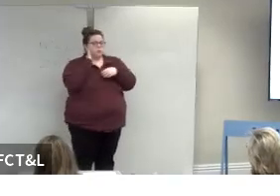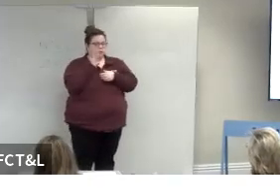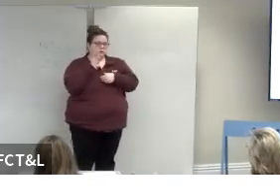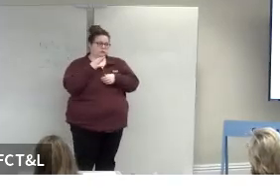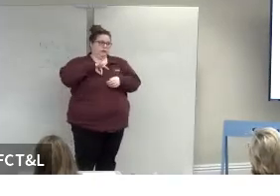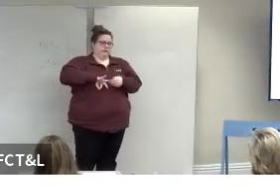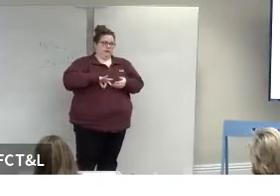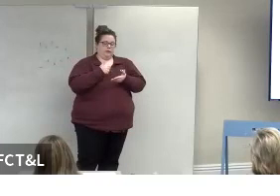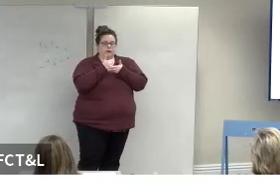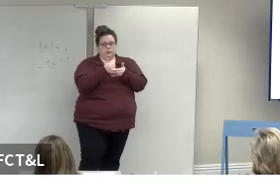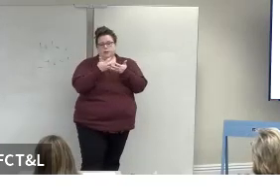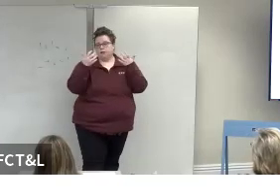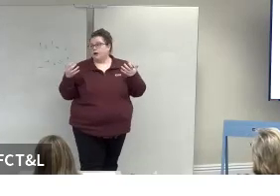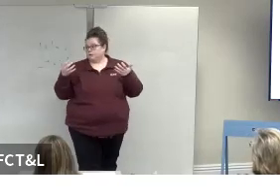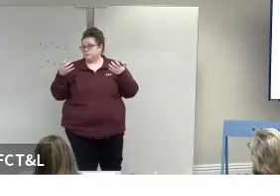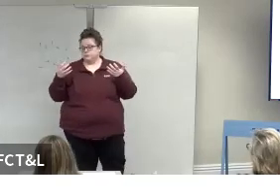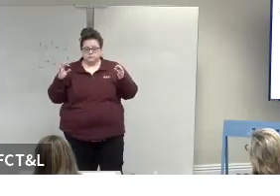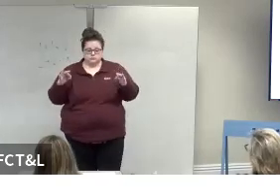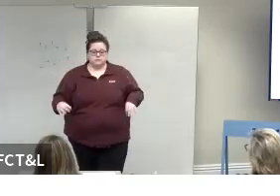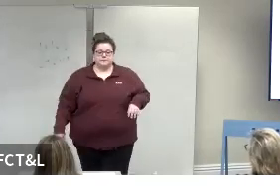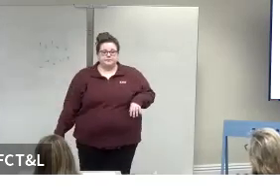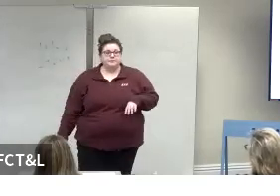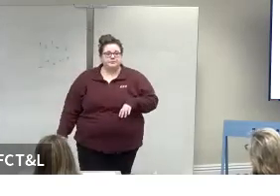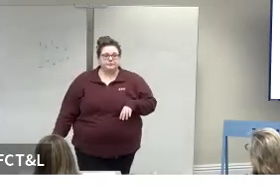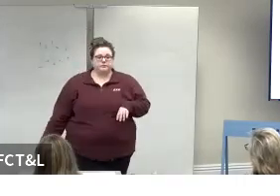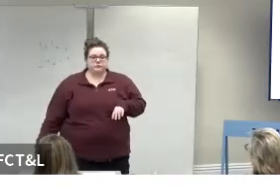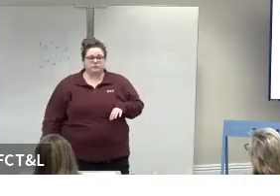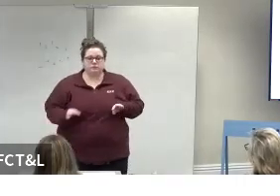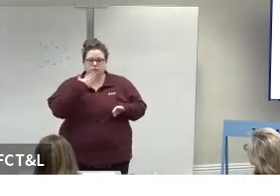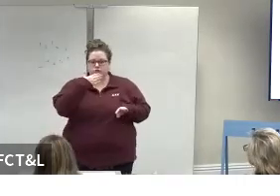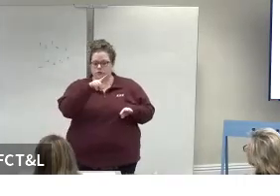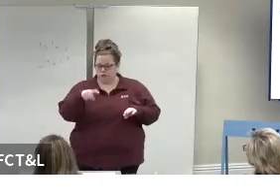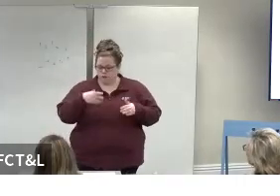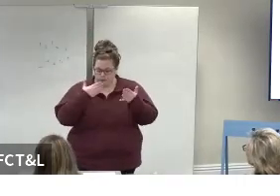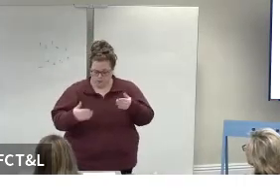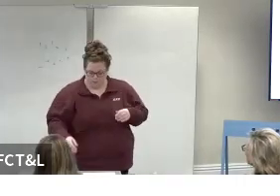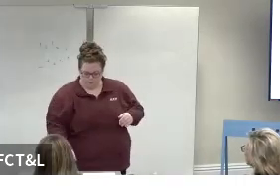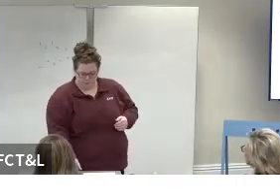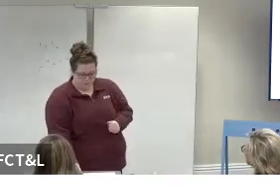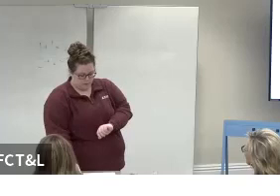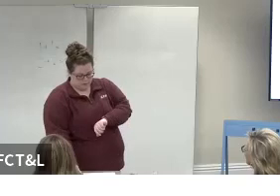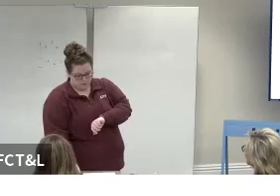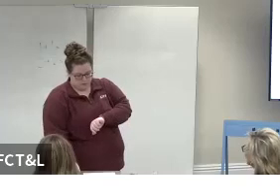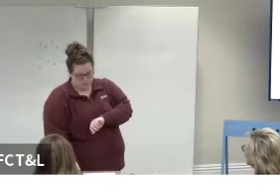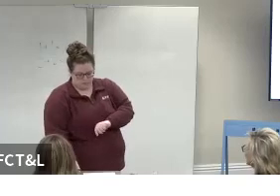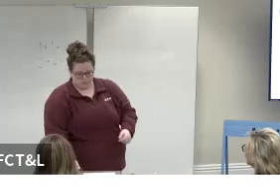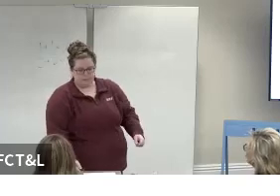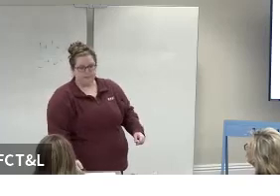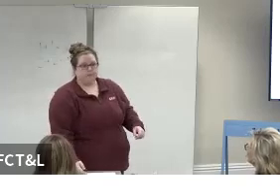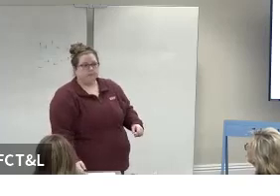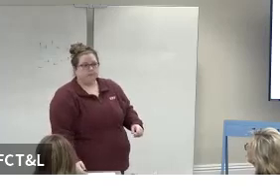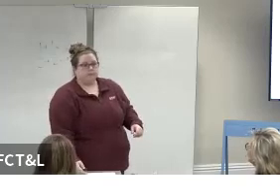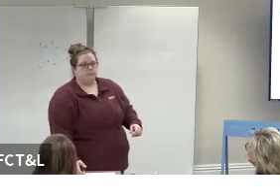time to study that. So it's of great benefit to the process if you can do that. That's a good question. Thank